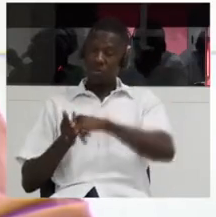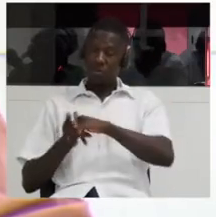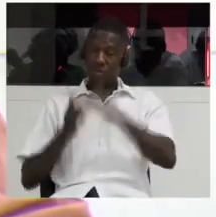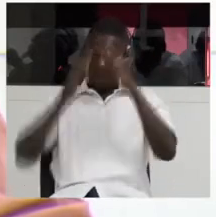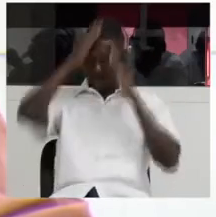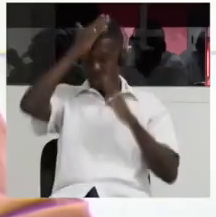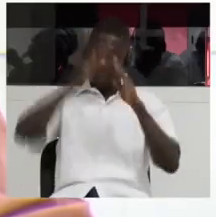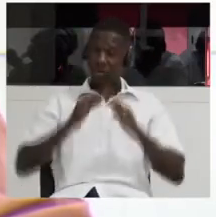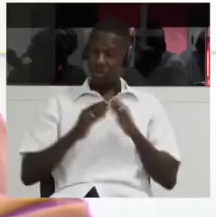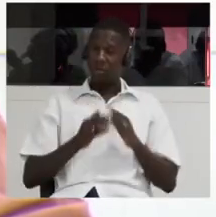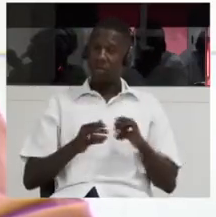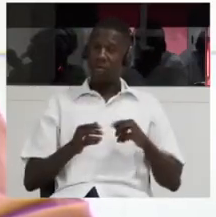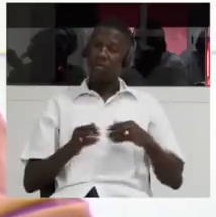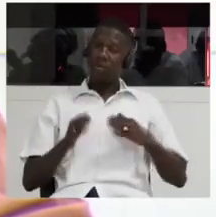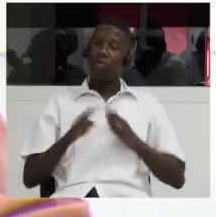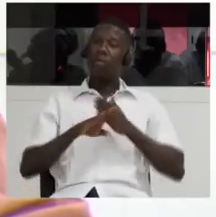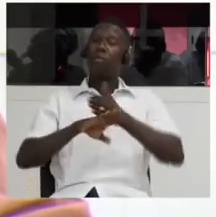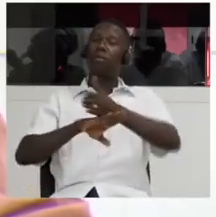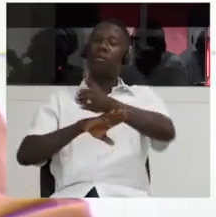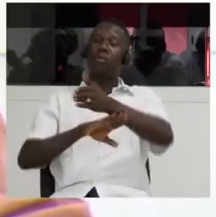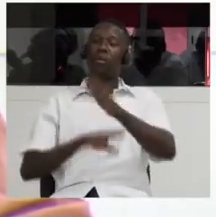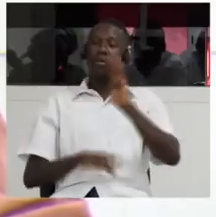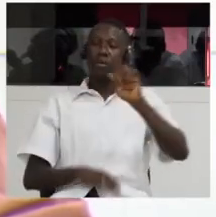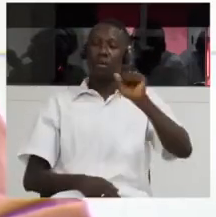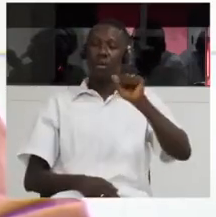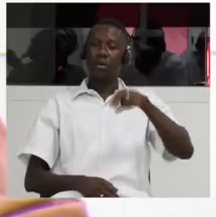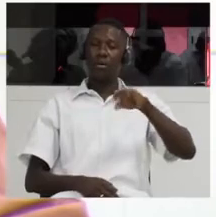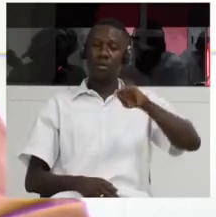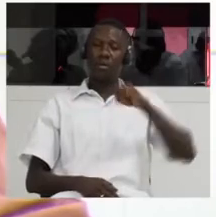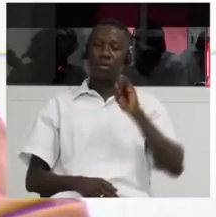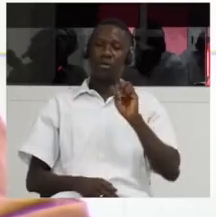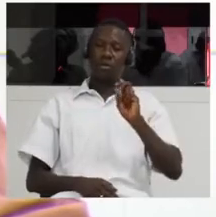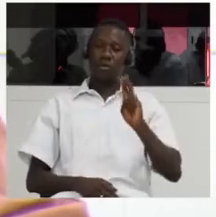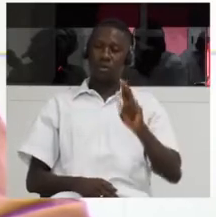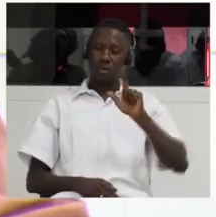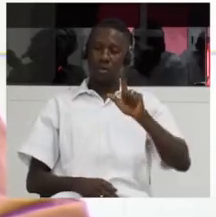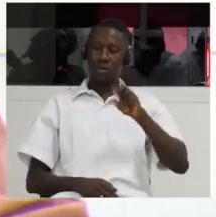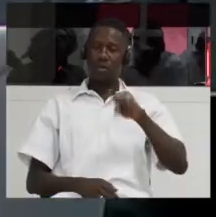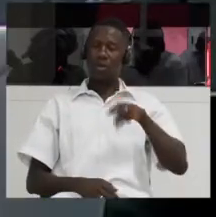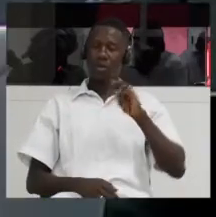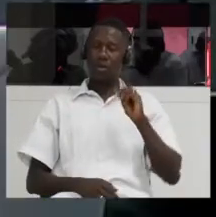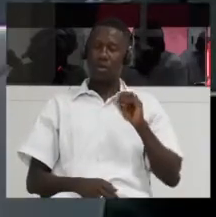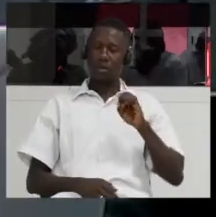be 6 to 7 vehicles, because all the council members were in their vehicles.